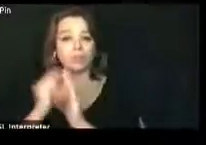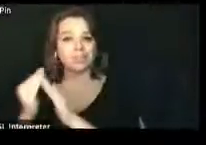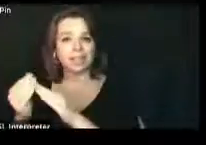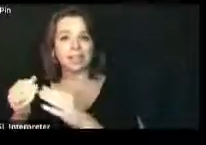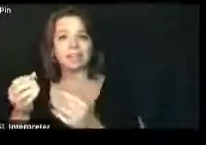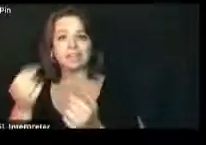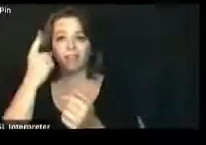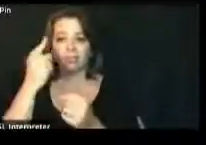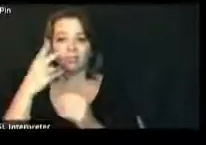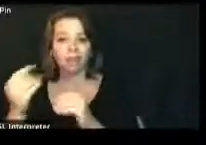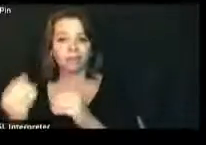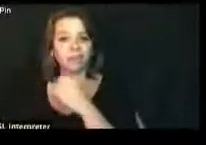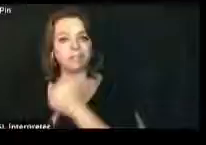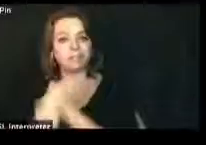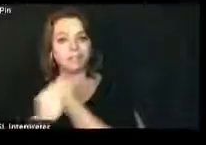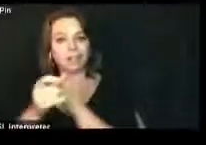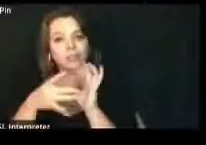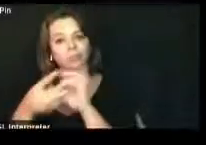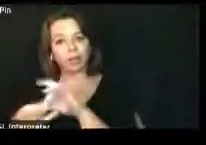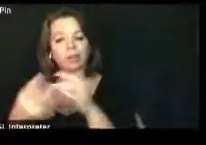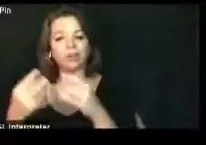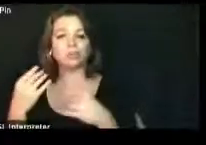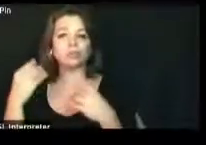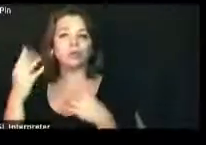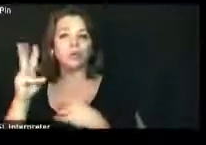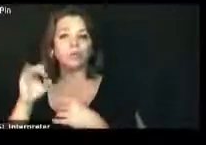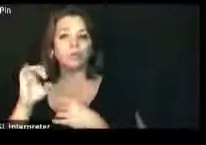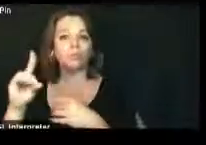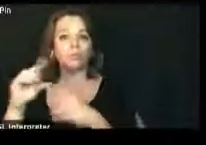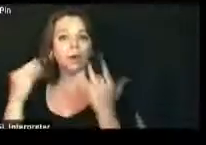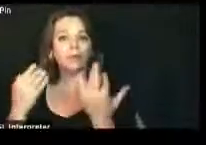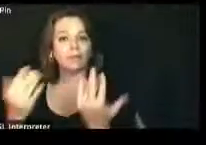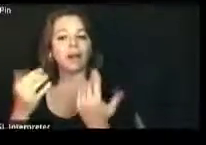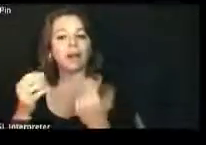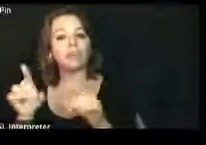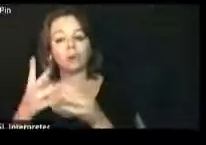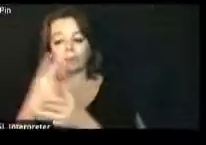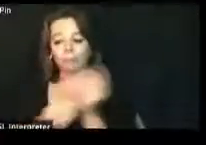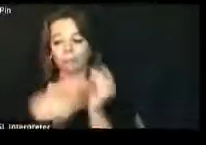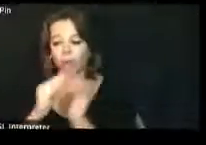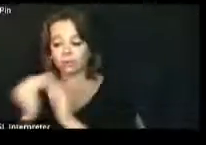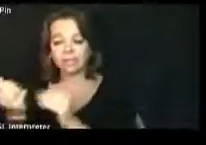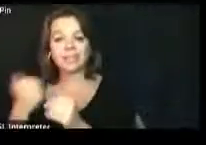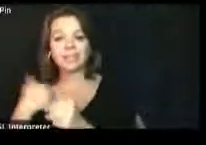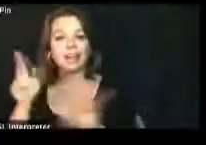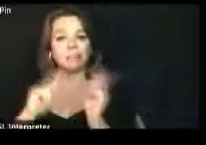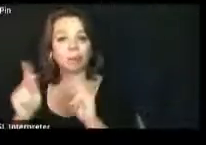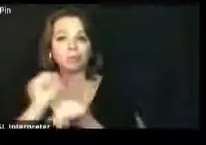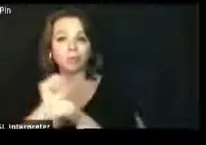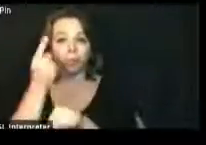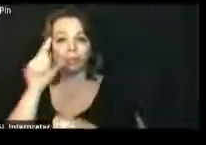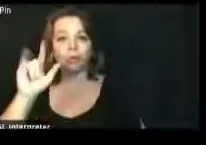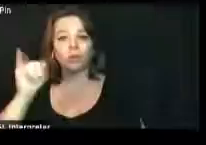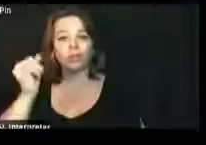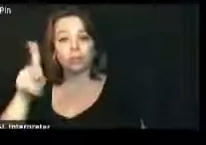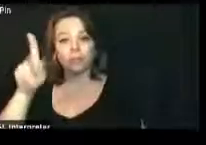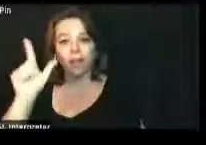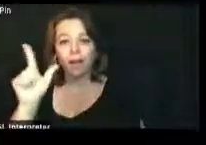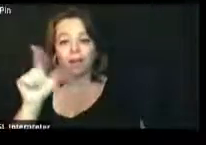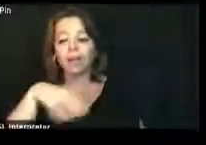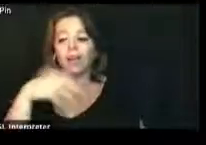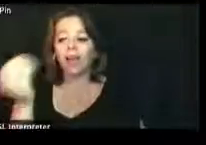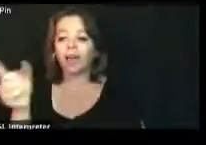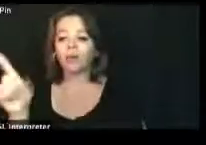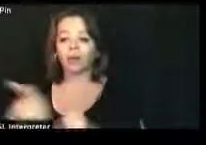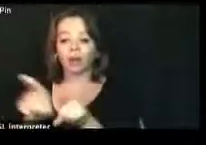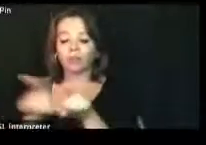wildfires. Both cities have a lot of individuals that are employed by JPL. And we also have